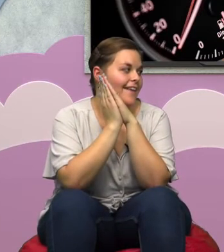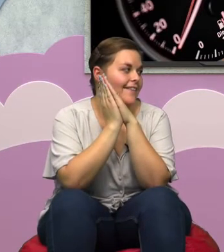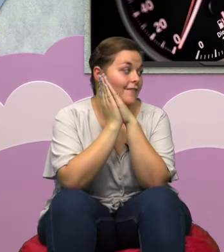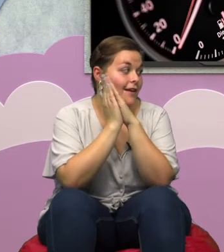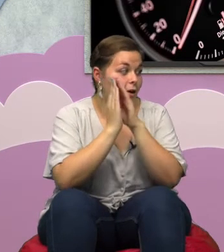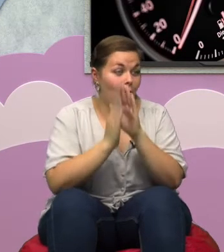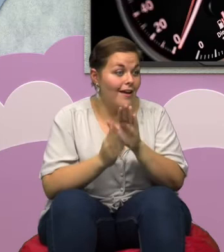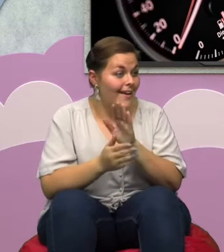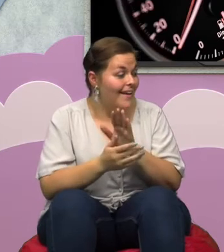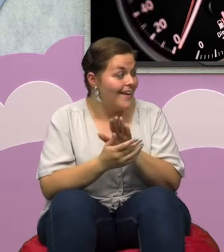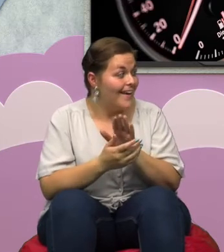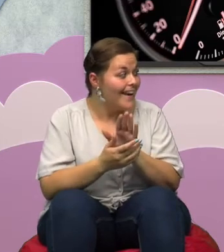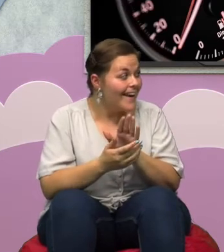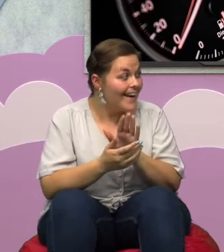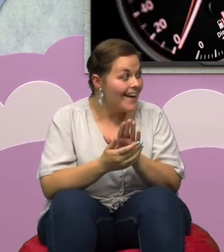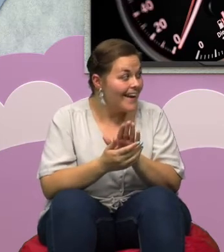A what?